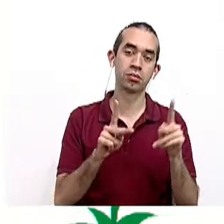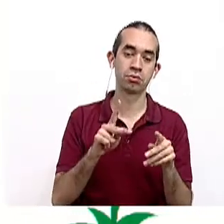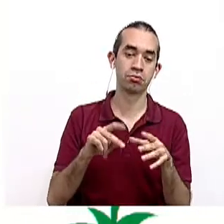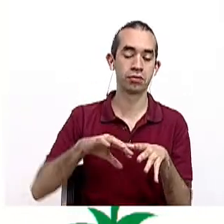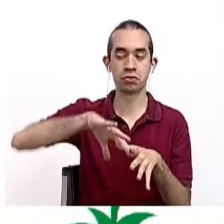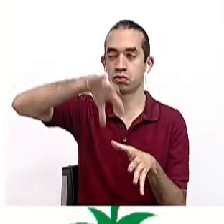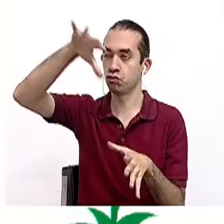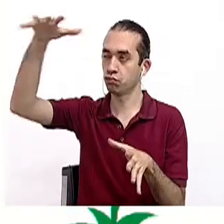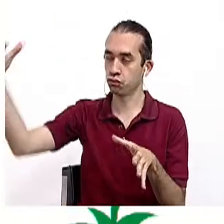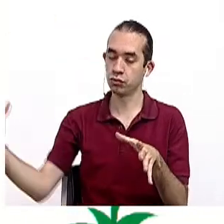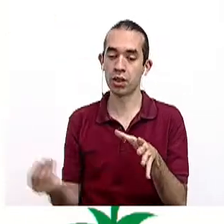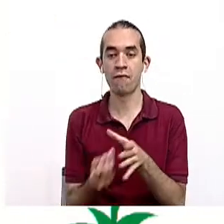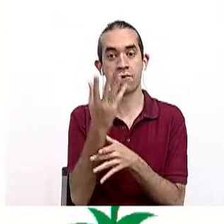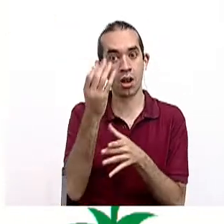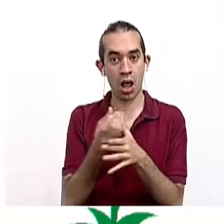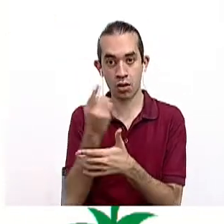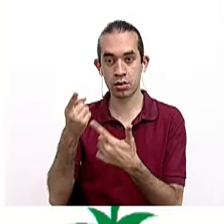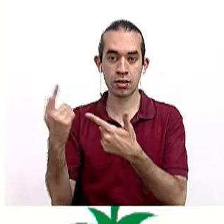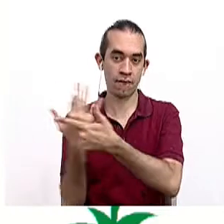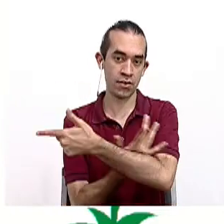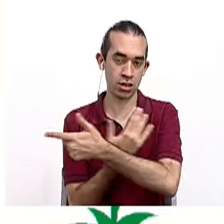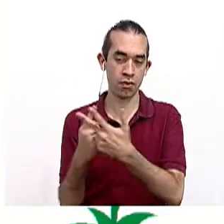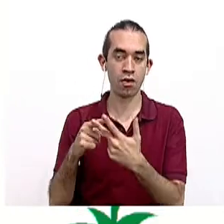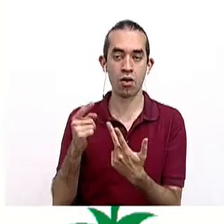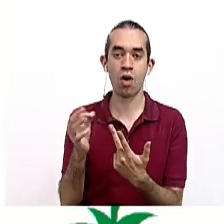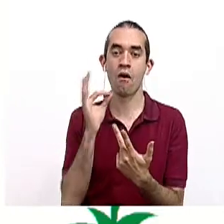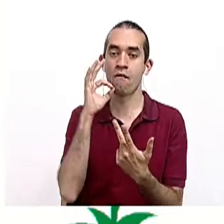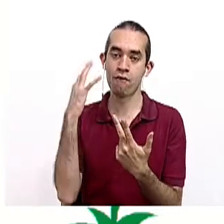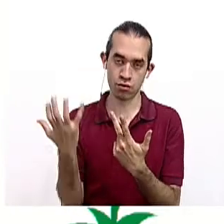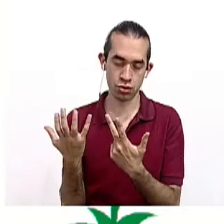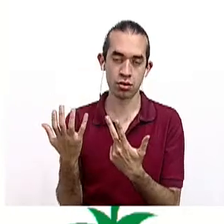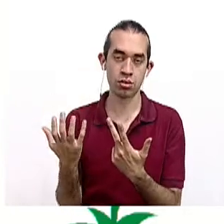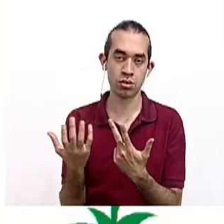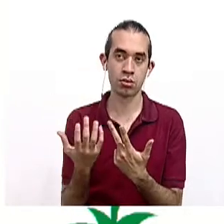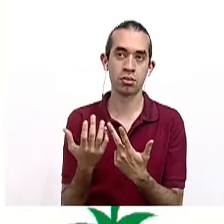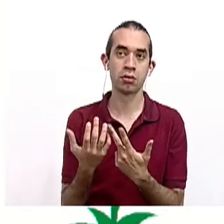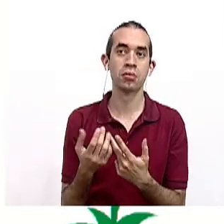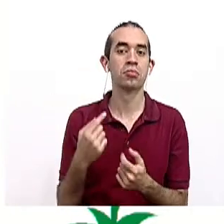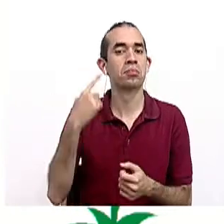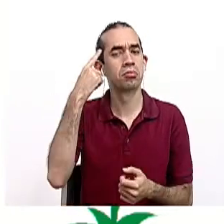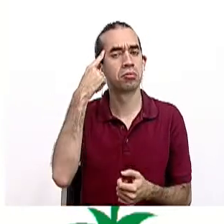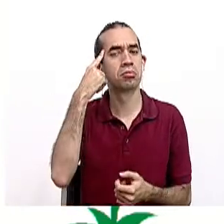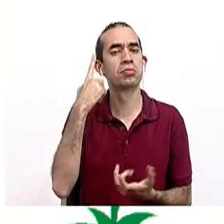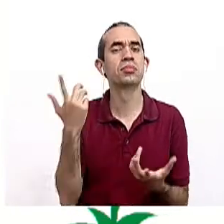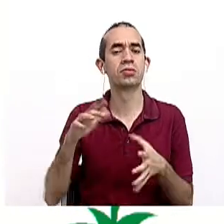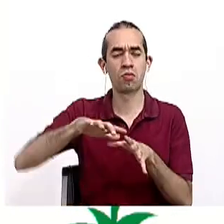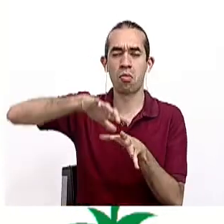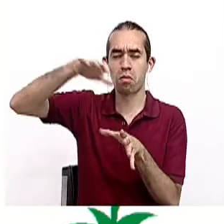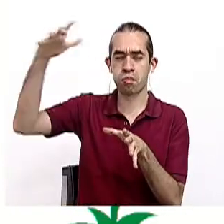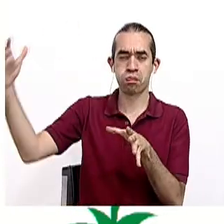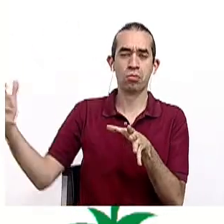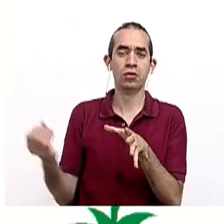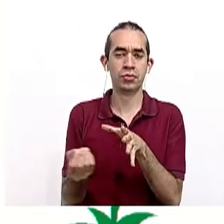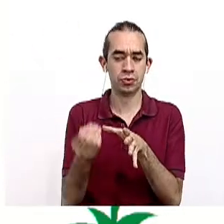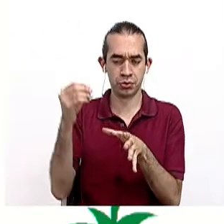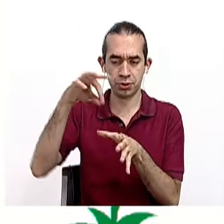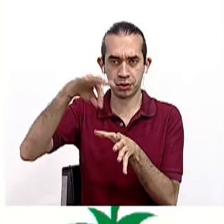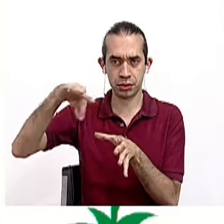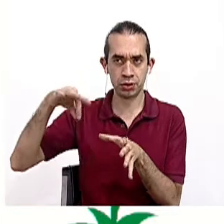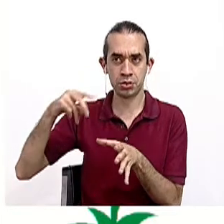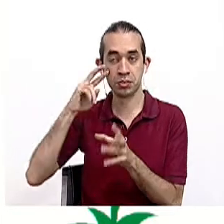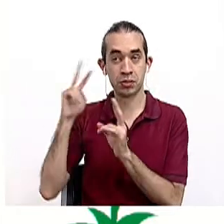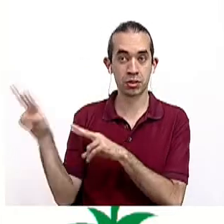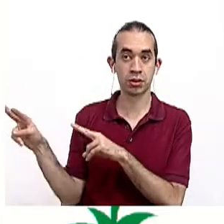flowers, vegetables, and fruits in a greenhouse. Can you think of that? What is a greenhouse? Look at the